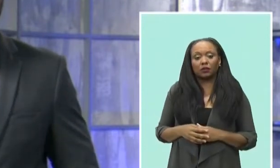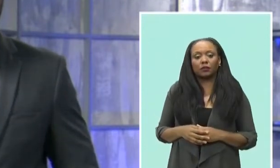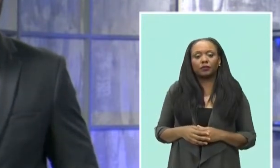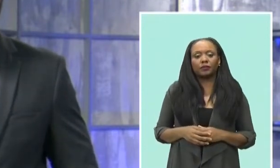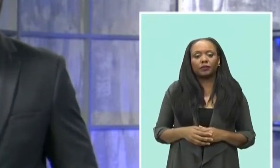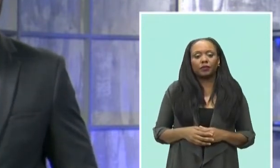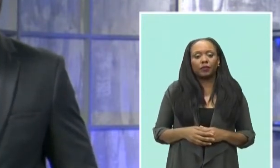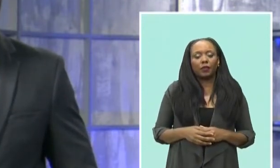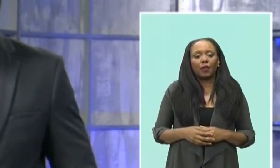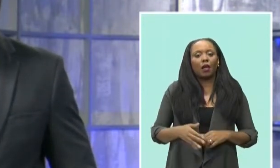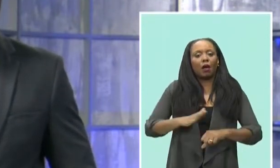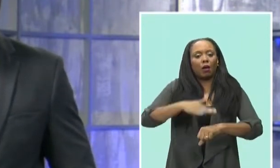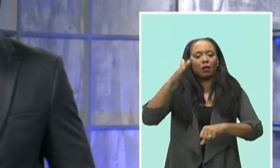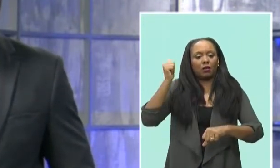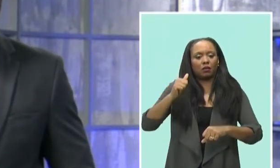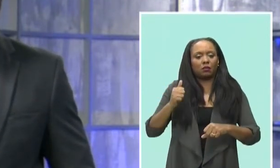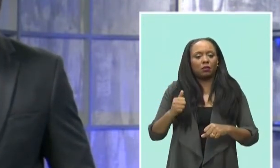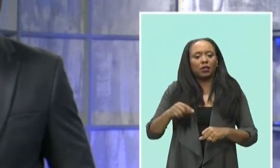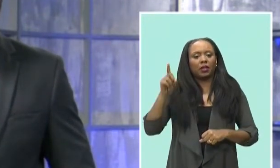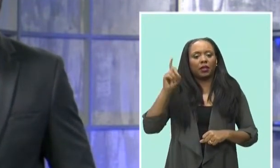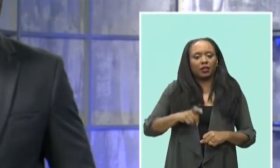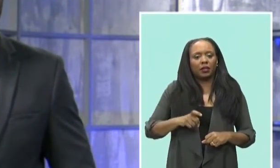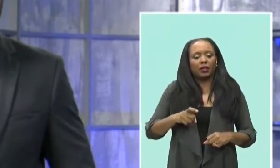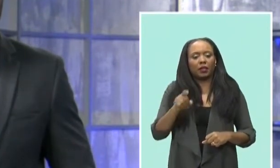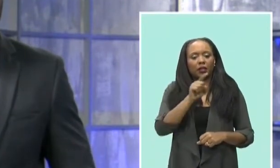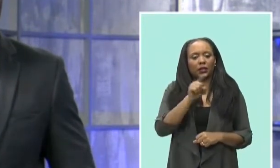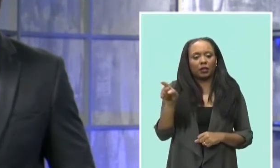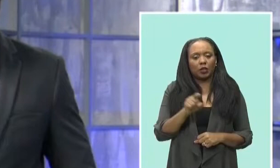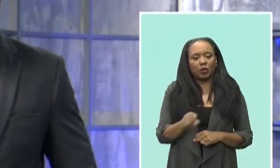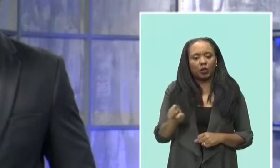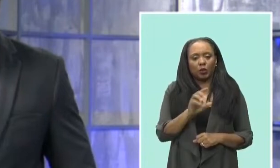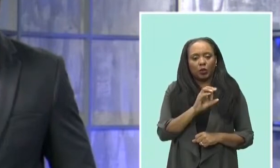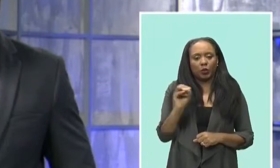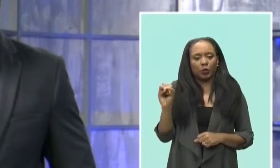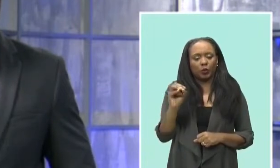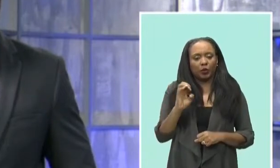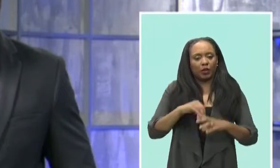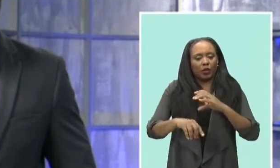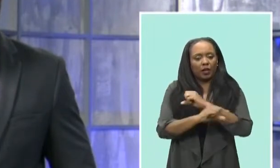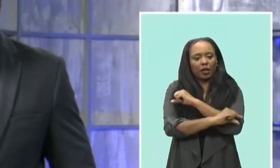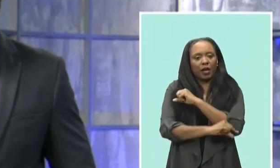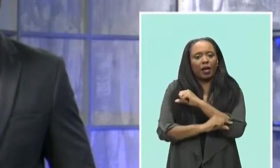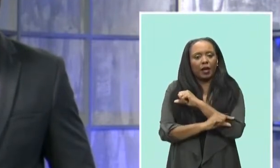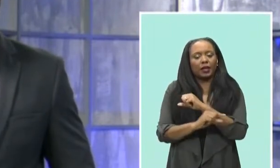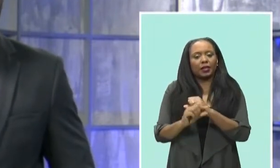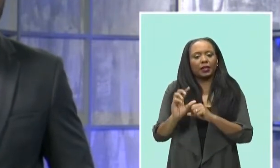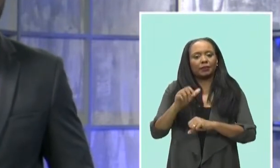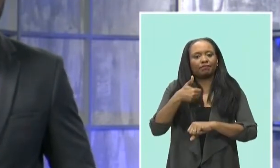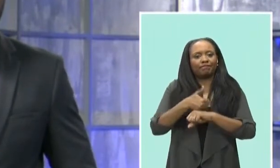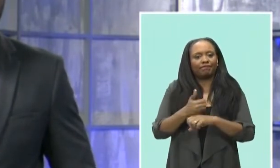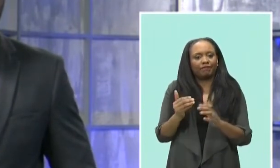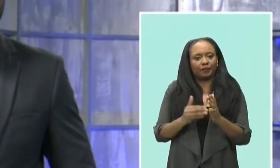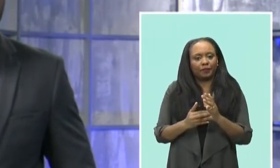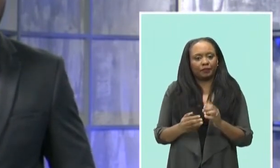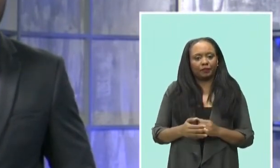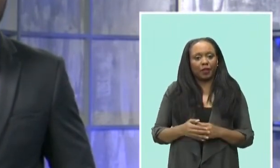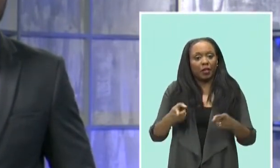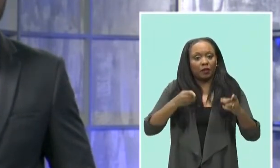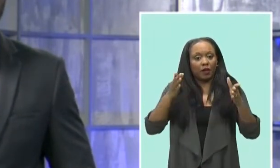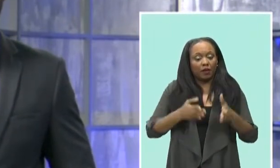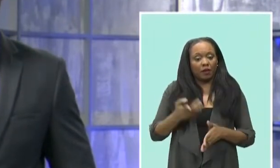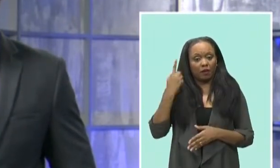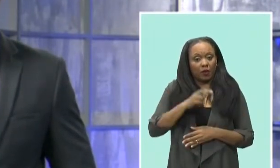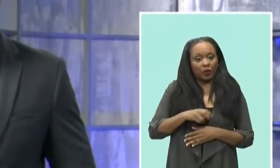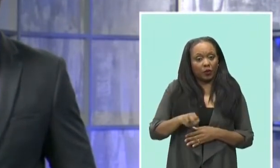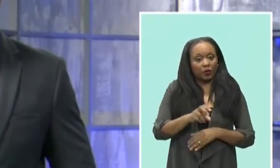There's a call tonight for a major effort to resuscitate the zoo in Guyana. According to the director of the Tourism Authority, government